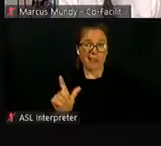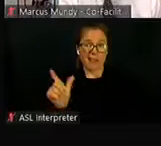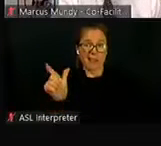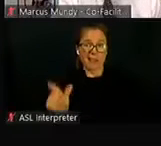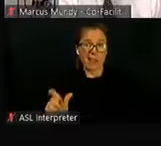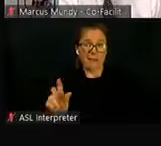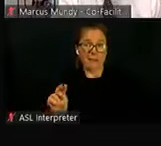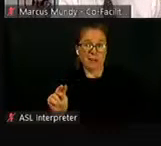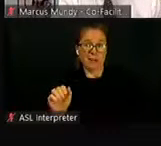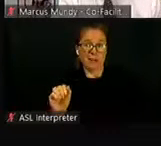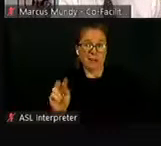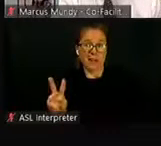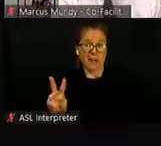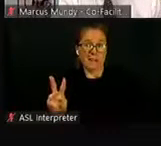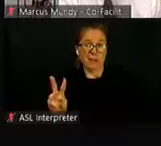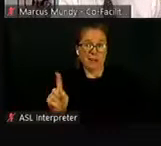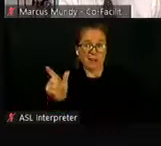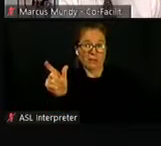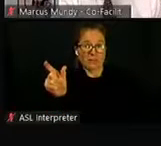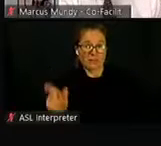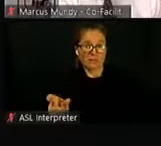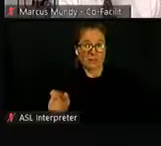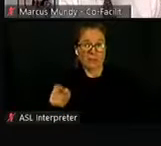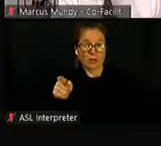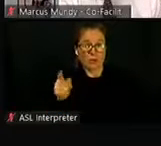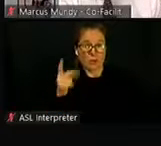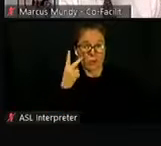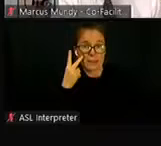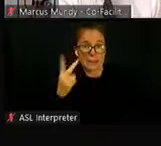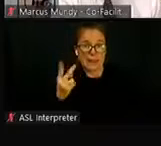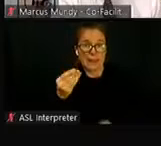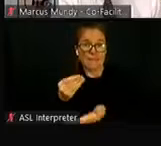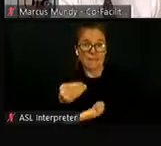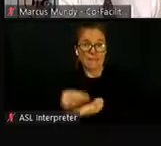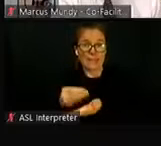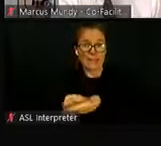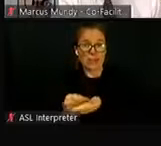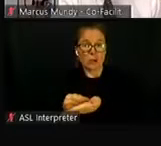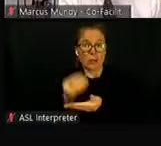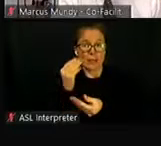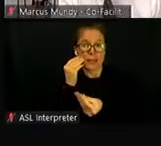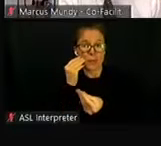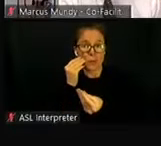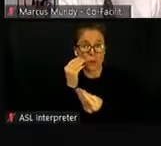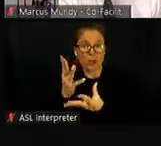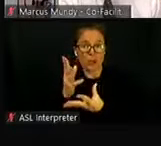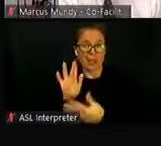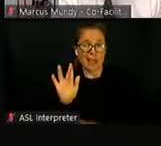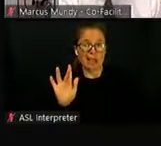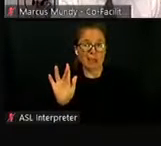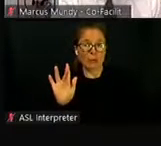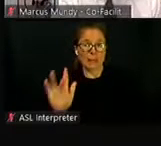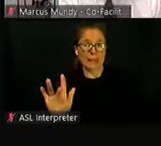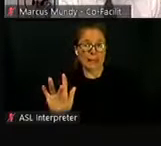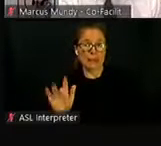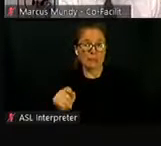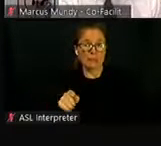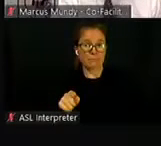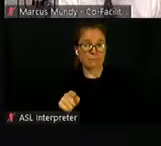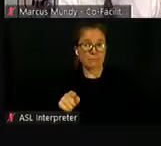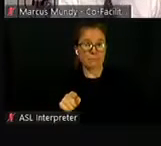panel. And one of those options in there is called the financial information. And I also provided a link on this slide for you to that you can